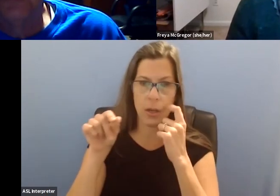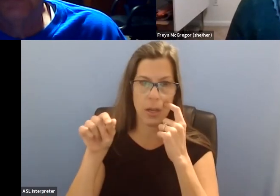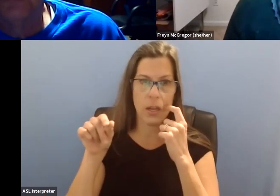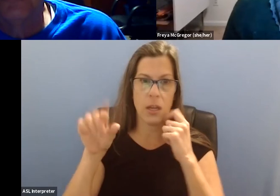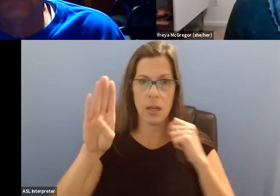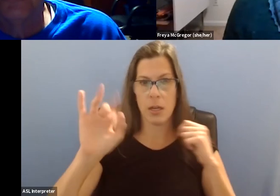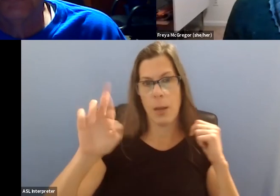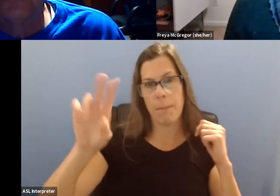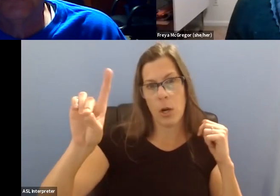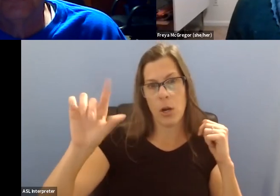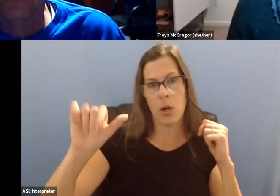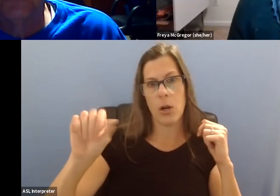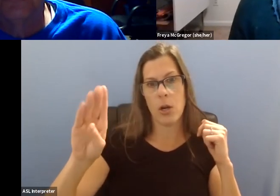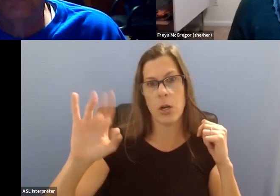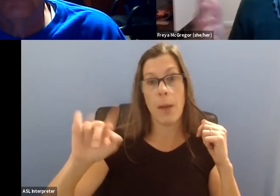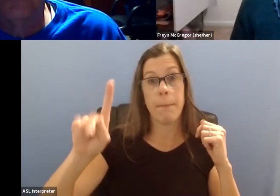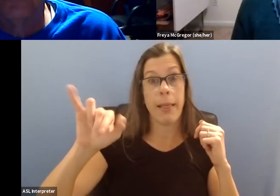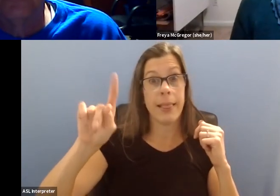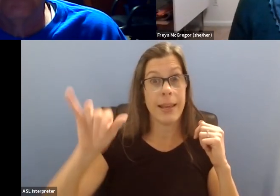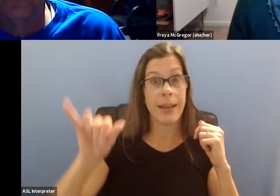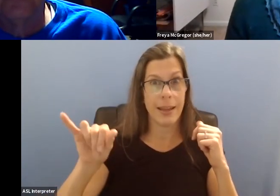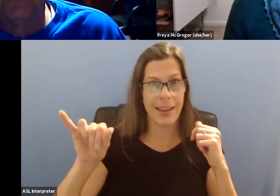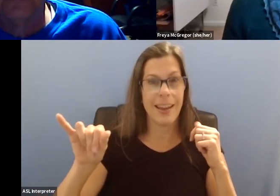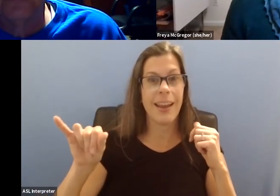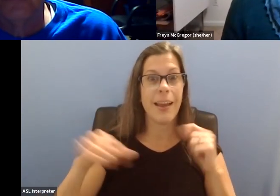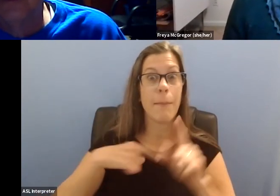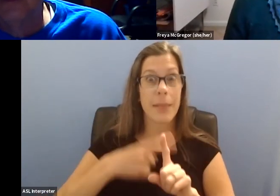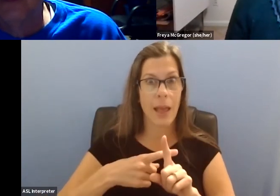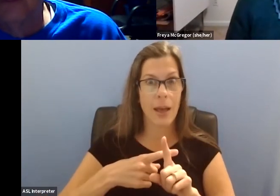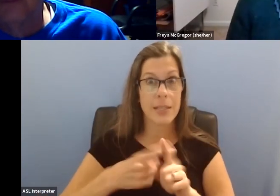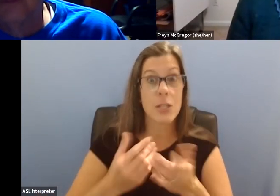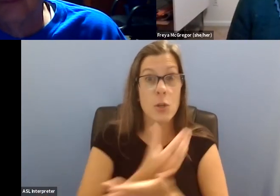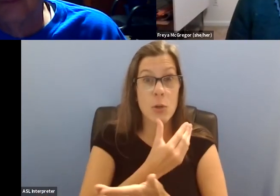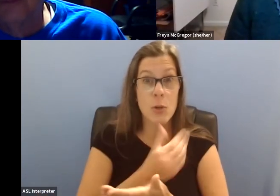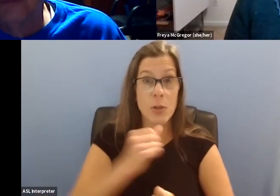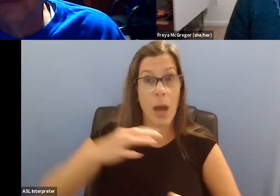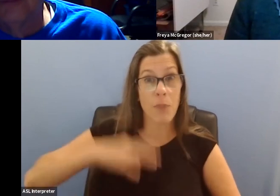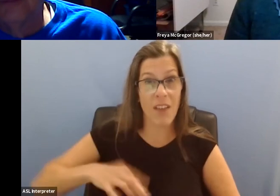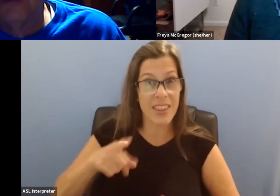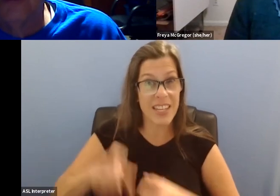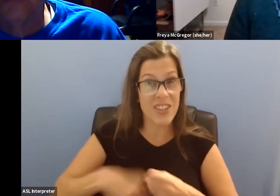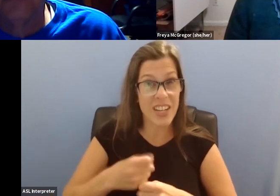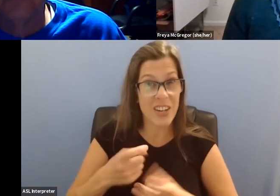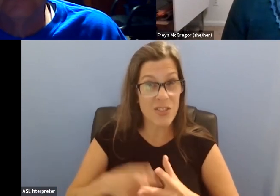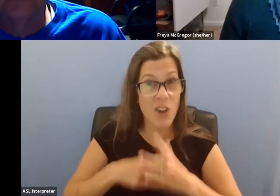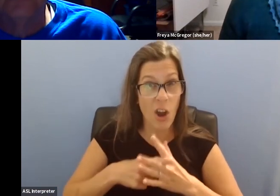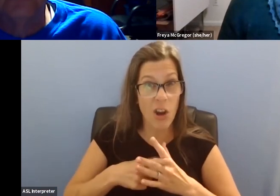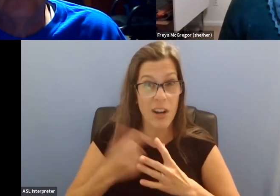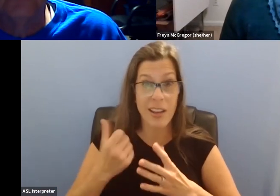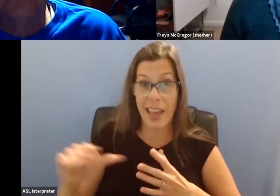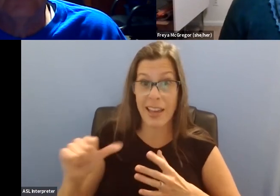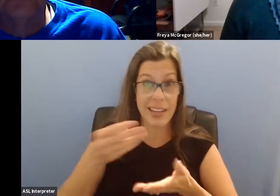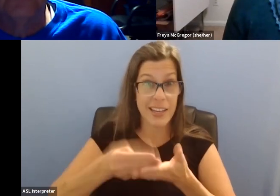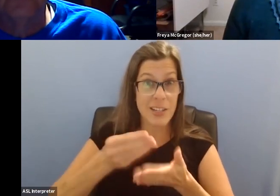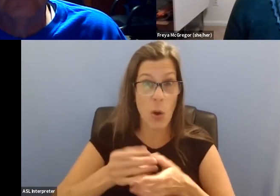final thing, which is our donate link. Um, like I said, brand new nonprofit, we just started this year and, uh, anything, any donation big or